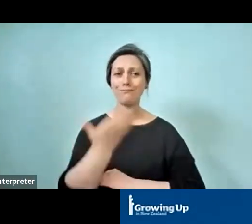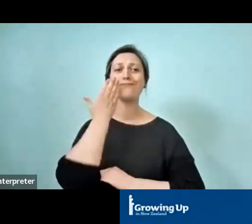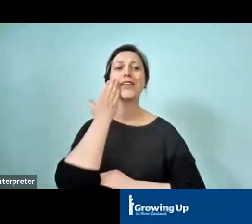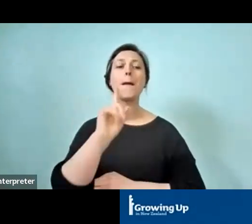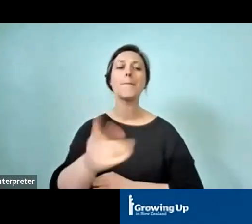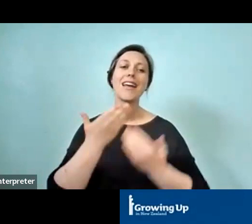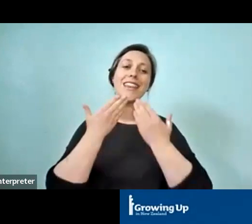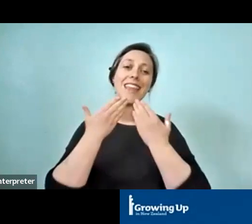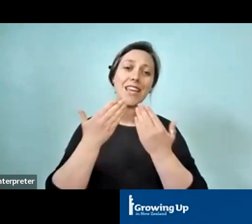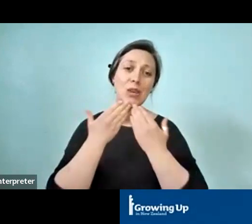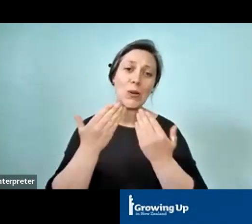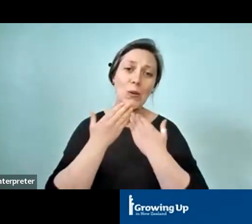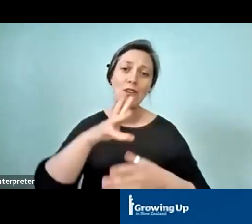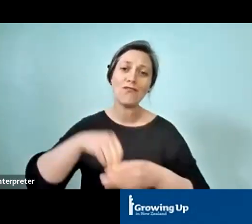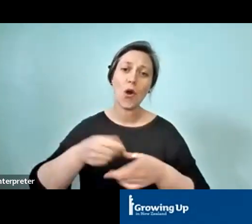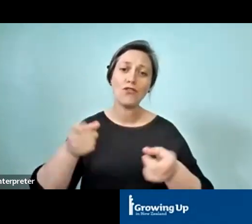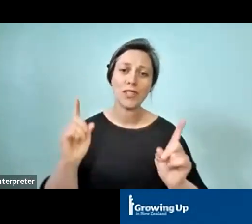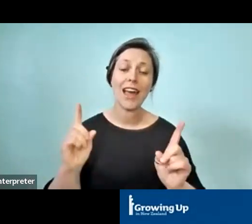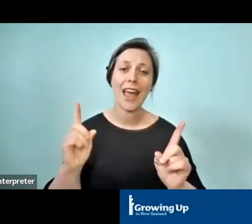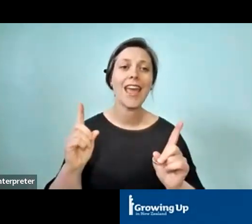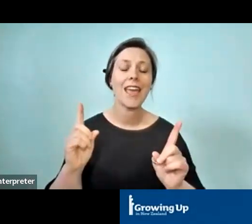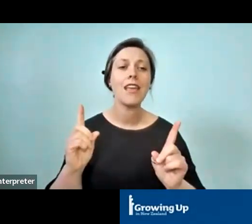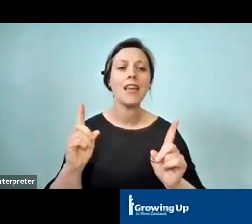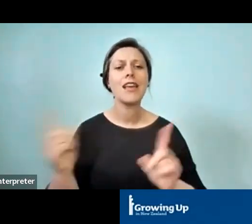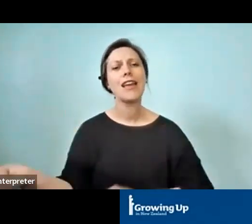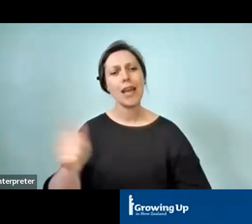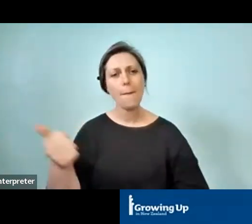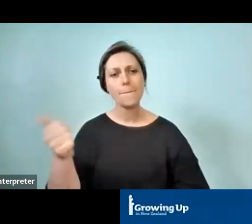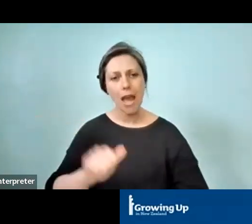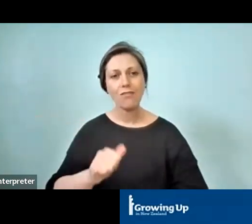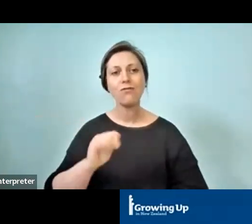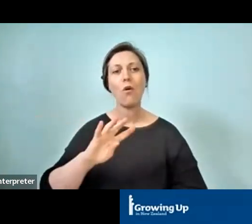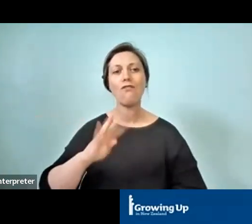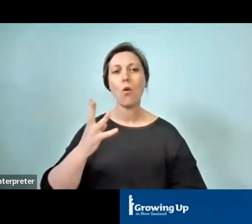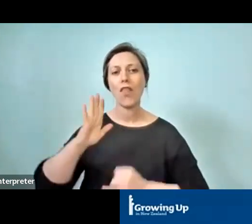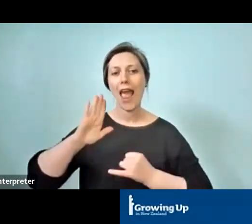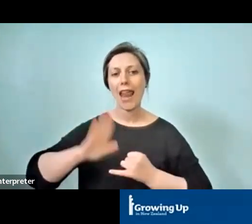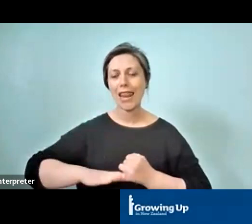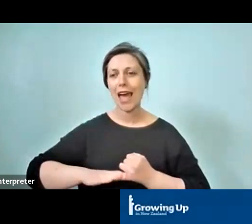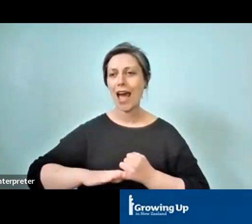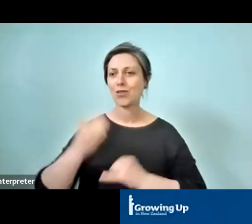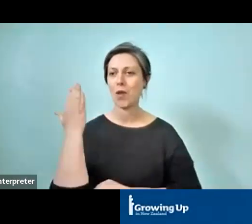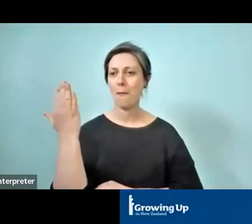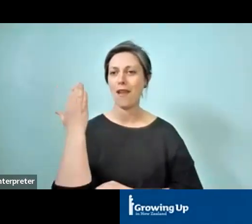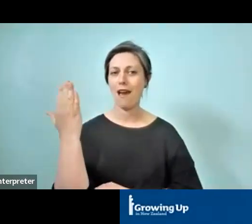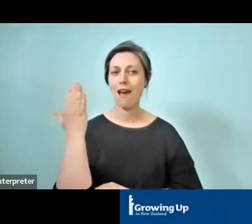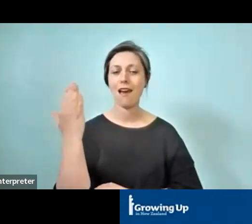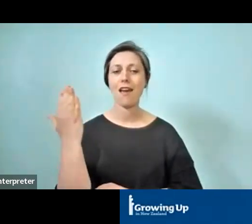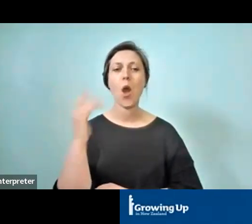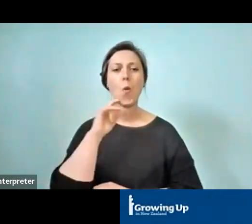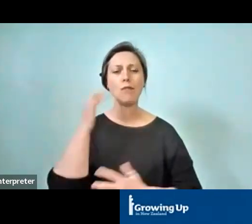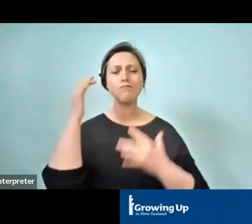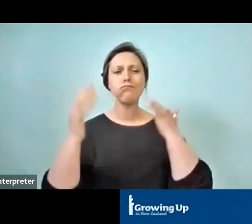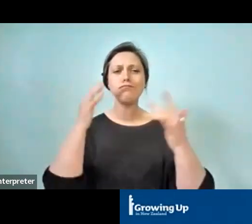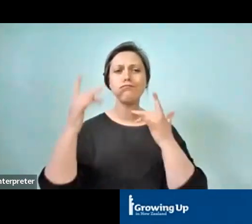your presence today. And please come back for our fourth and final webinar. We will be thinking about the importance